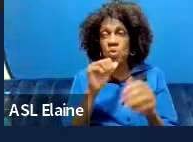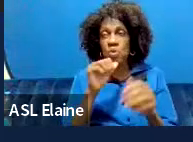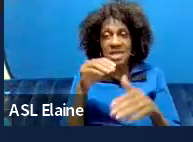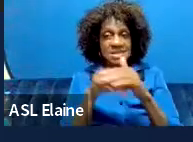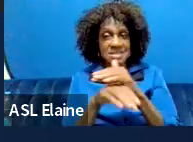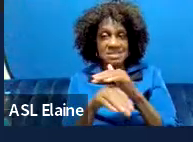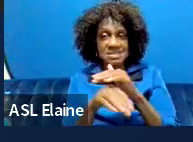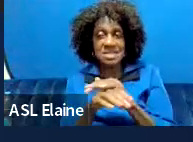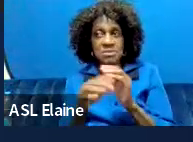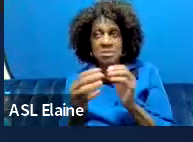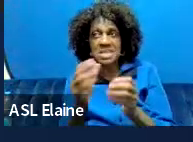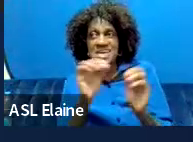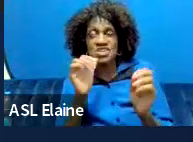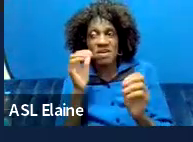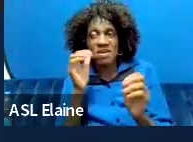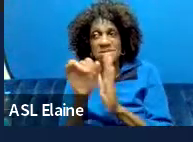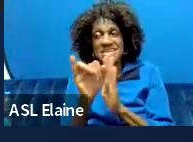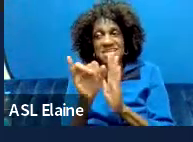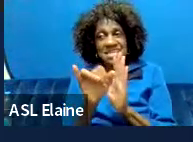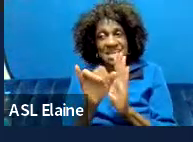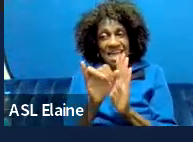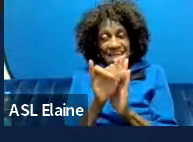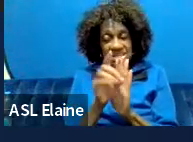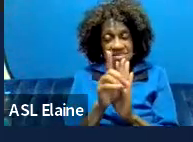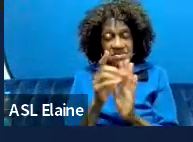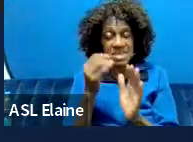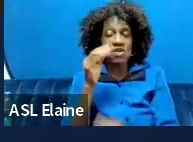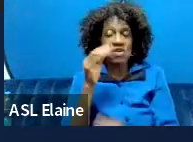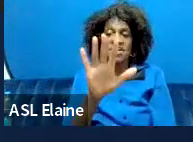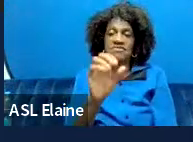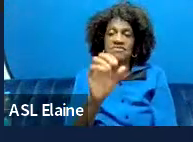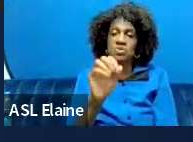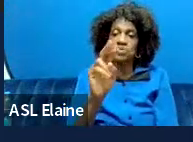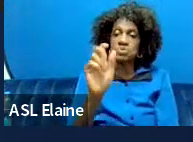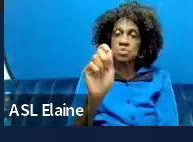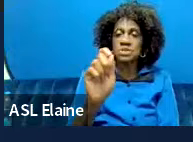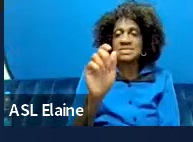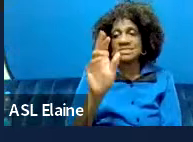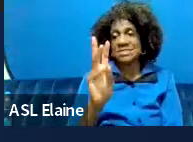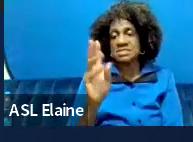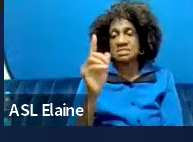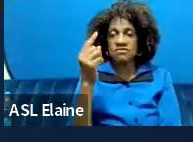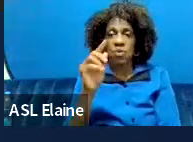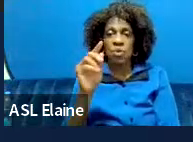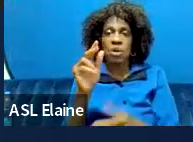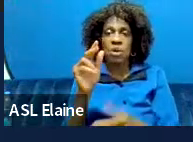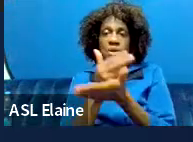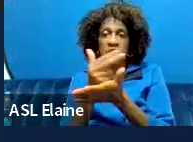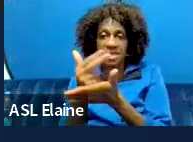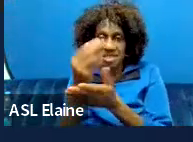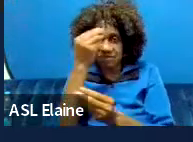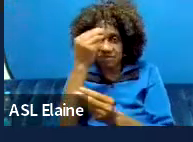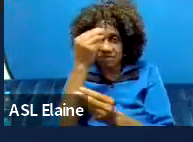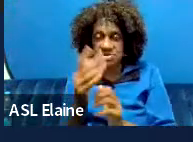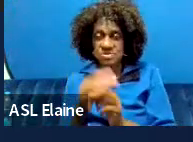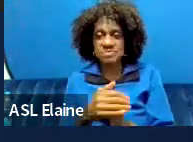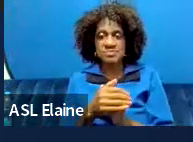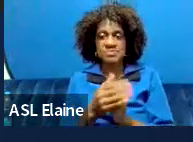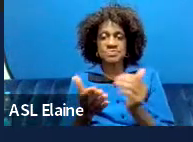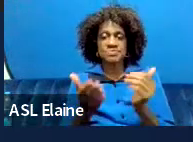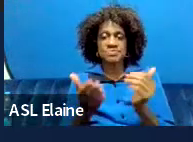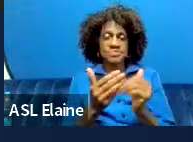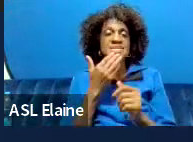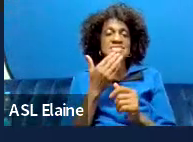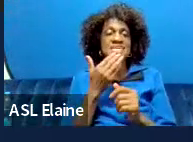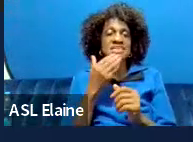be identified. So just if you're looking at parking, obviously you need to go to 502.6. Yeah, thanks, Sarah, for clarifying